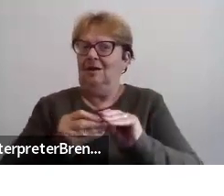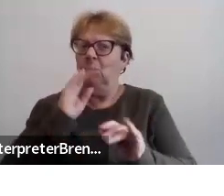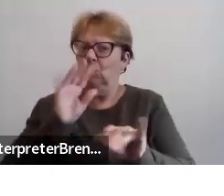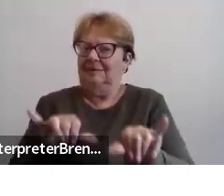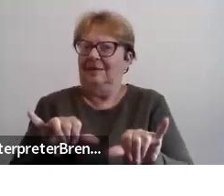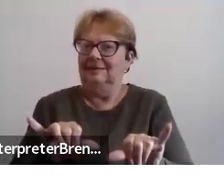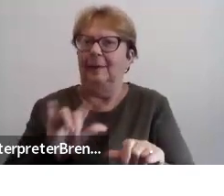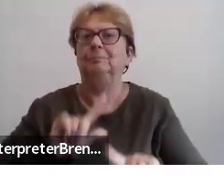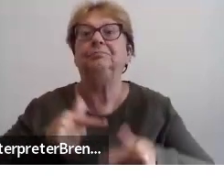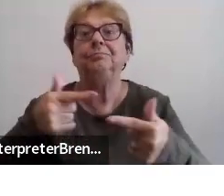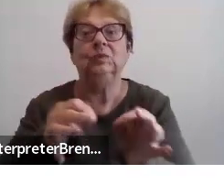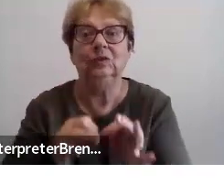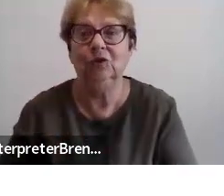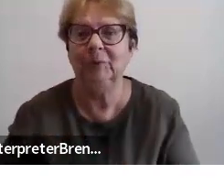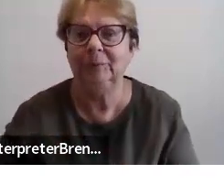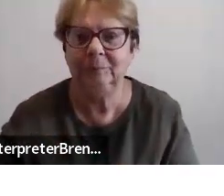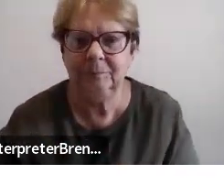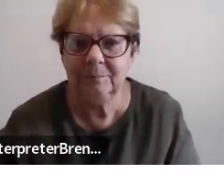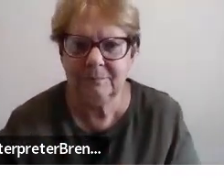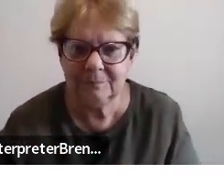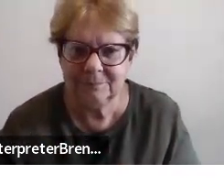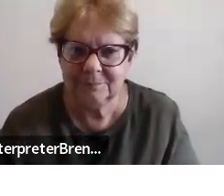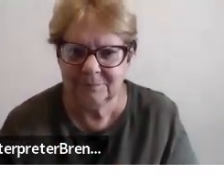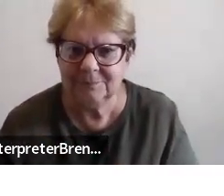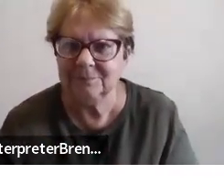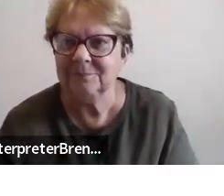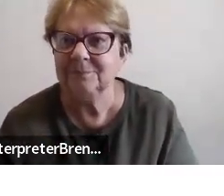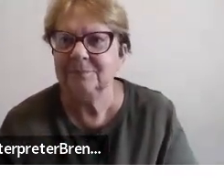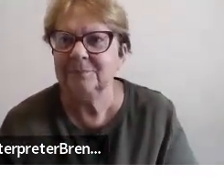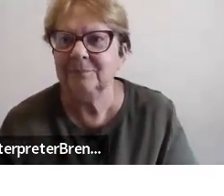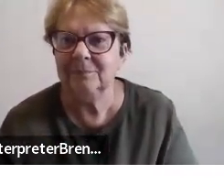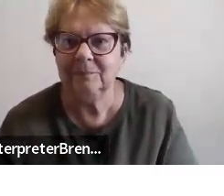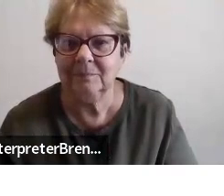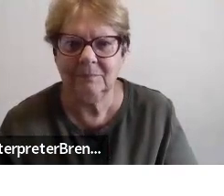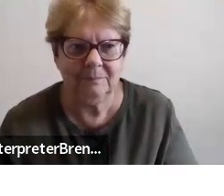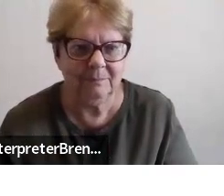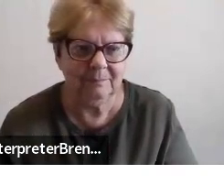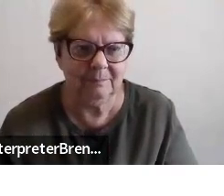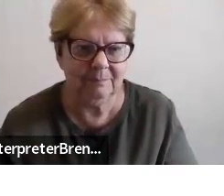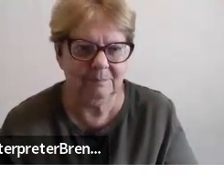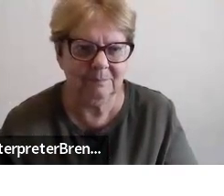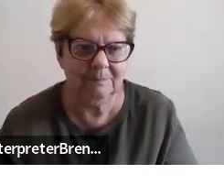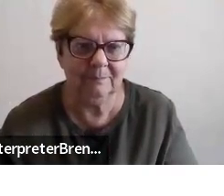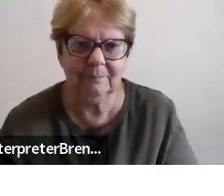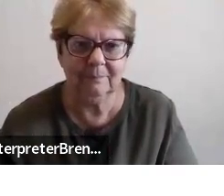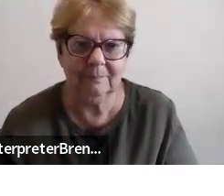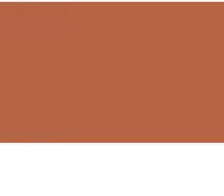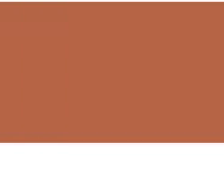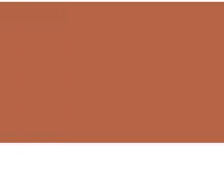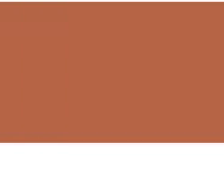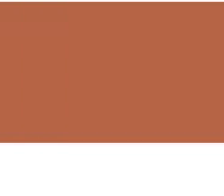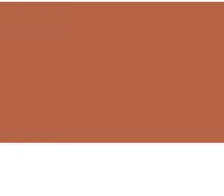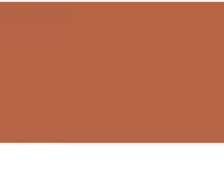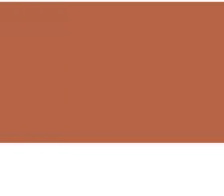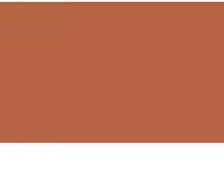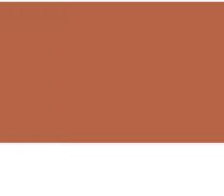same. So that's called the serotype. And this happens every year. This is one of the reasons why you need to get a